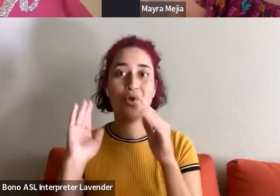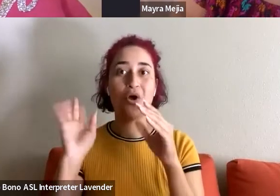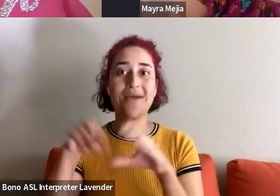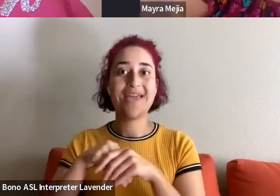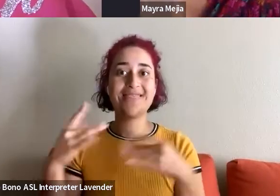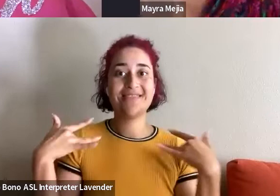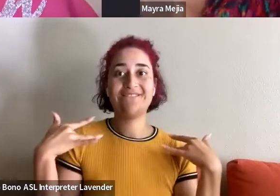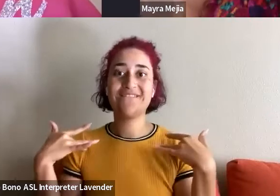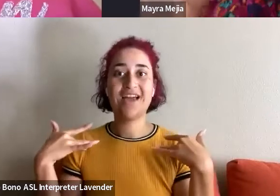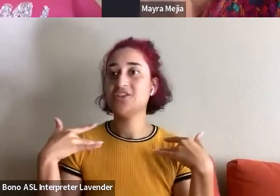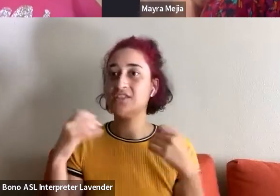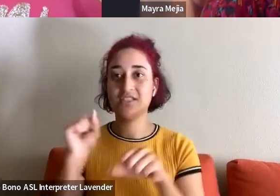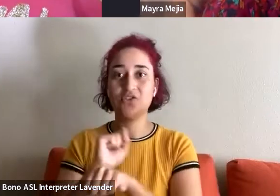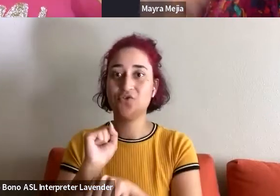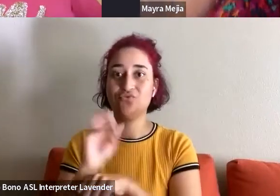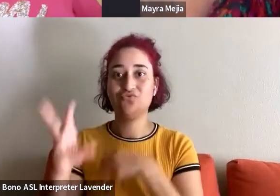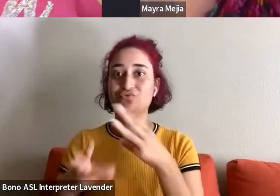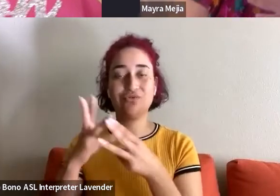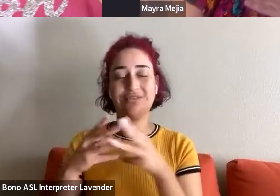So that's much.